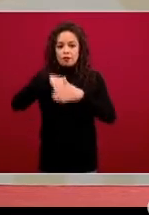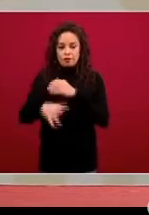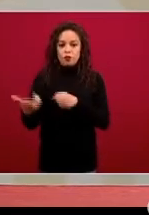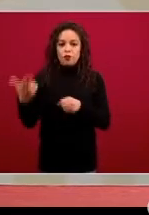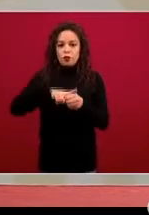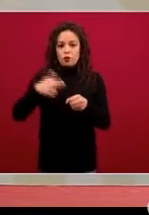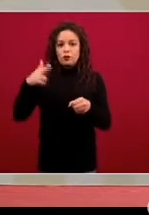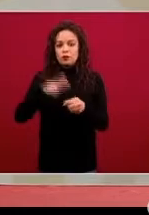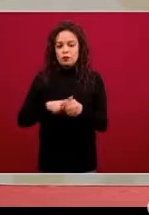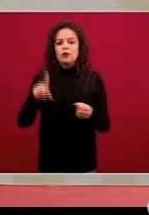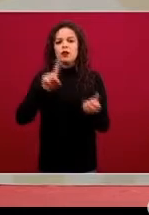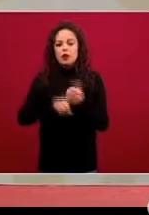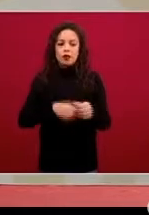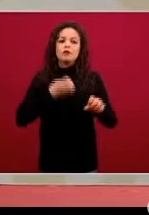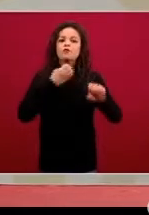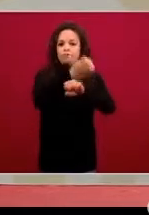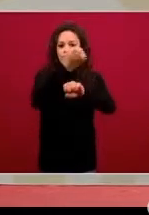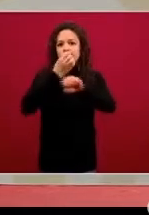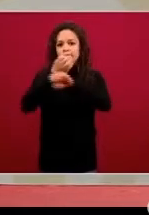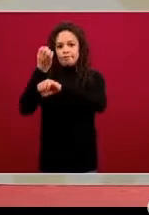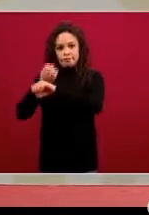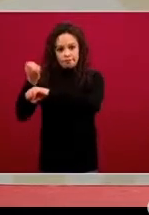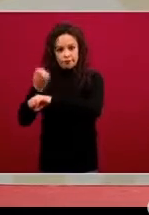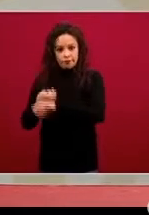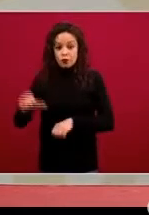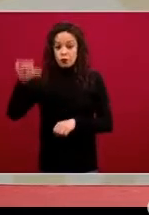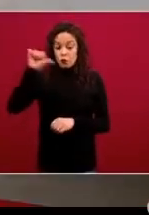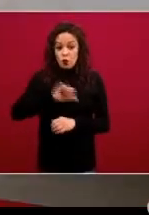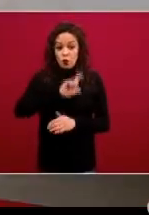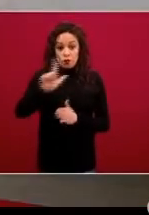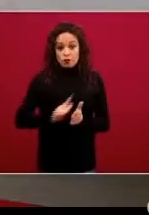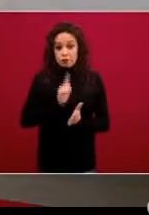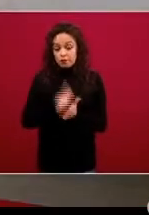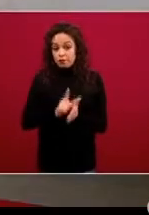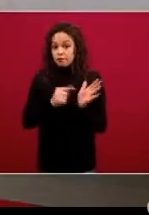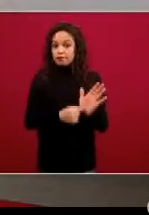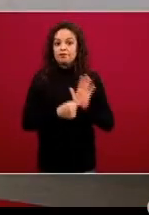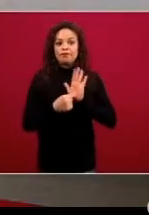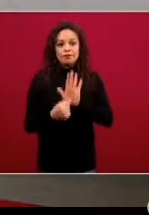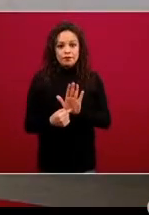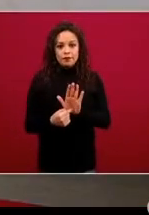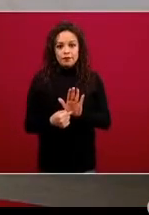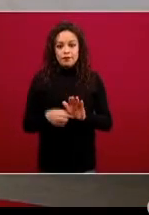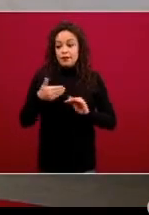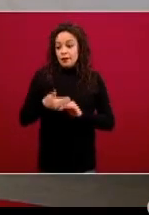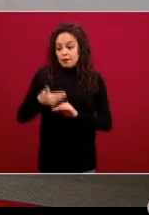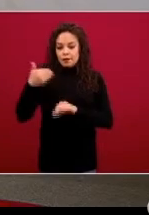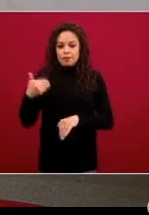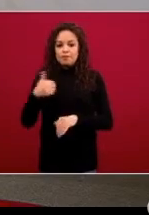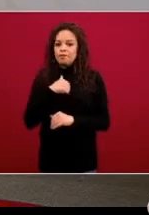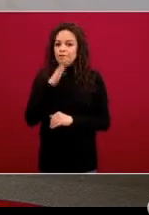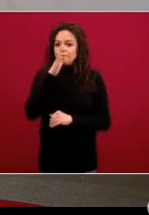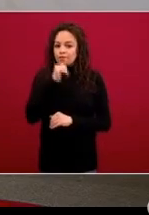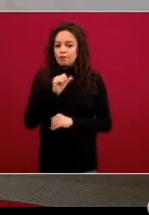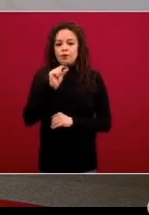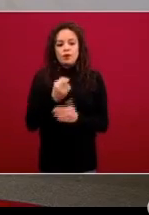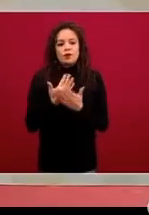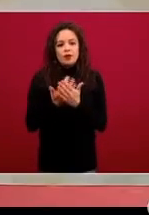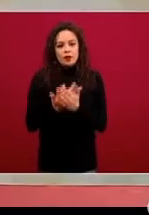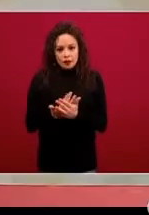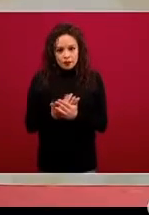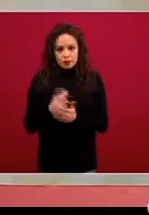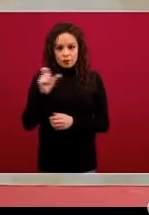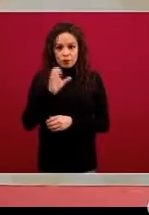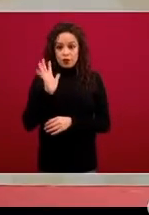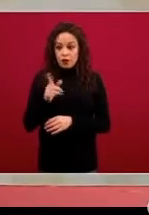framework for that is coming tonight. We can't get ahead of ourselves on that, but that's going to be official and it's going to be coming out